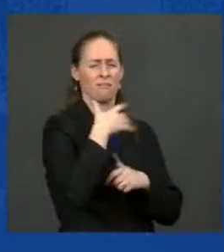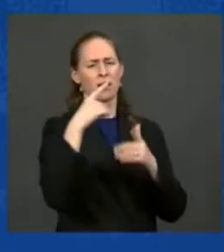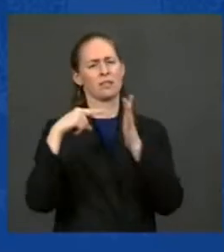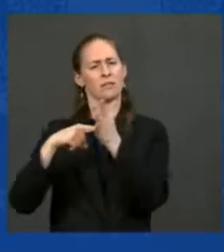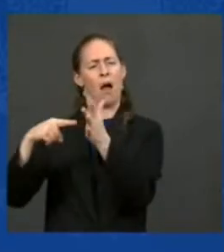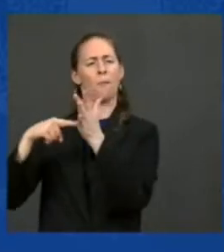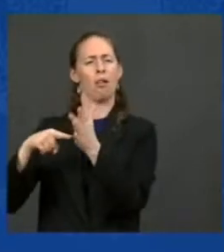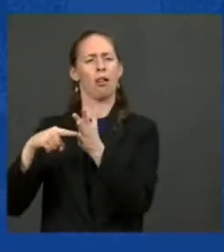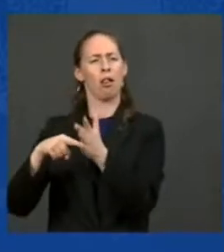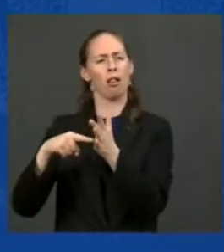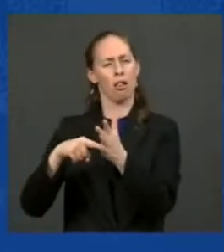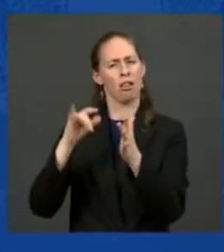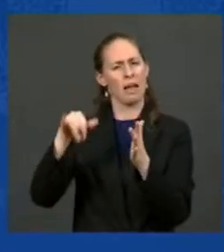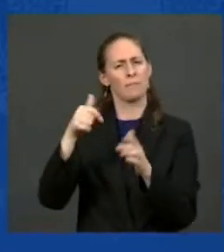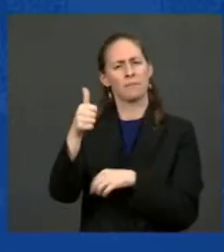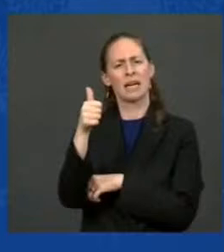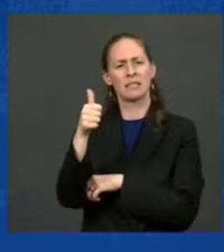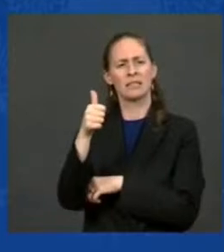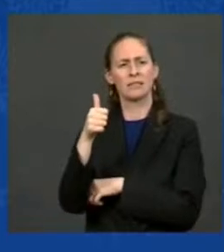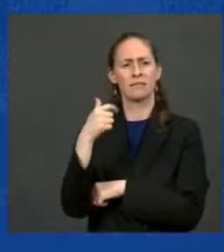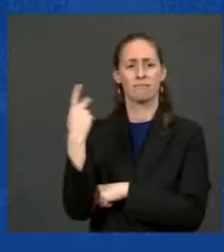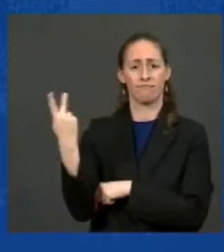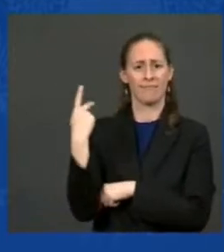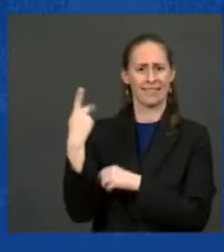Chris and I served in the Foreign Relations Committee.